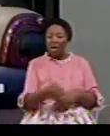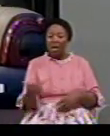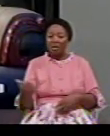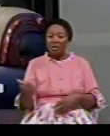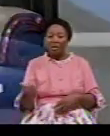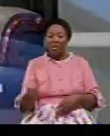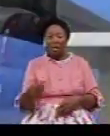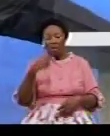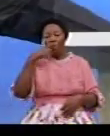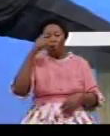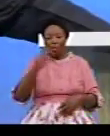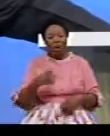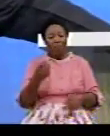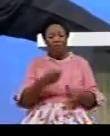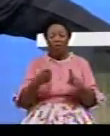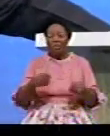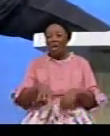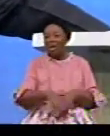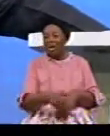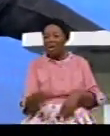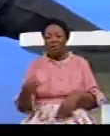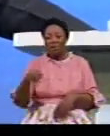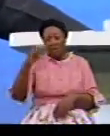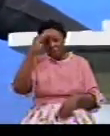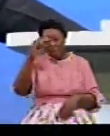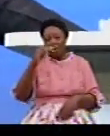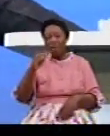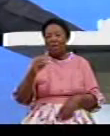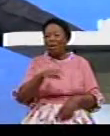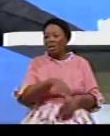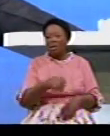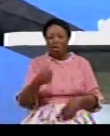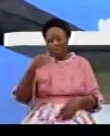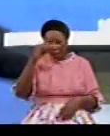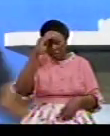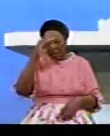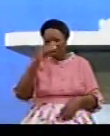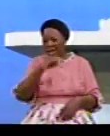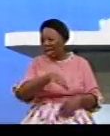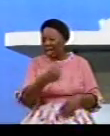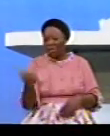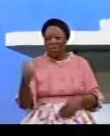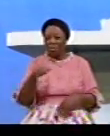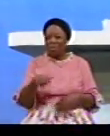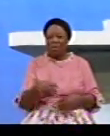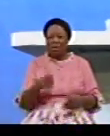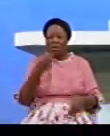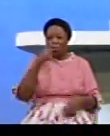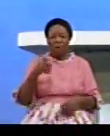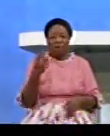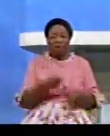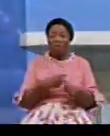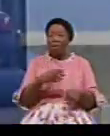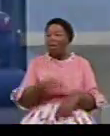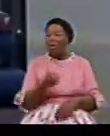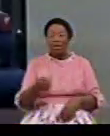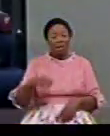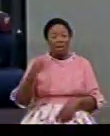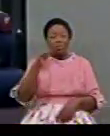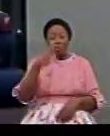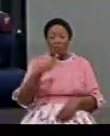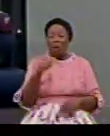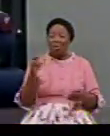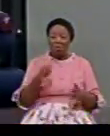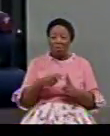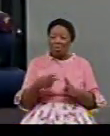and returneth not thither, but watereth the earth, and